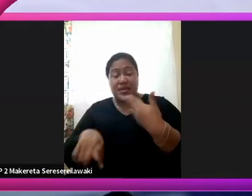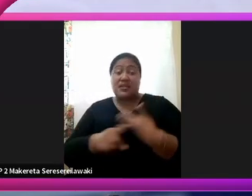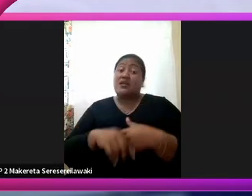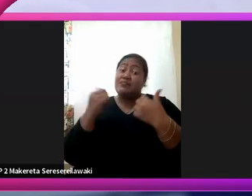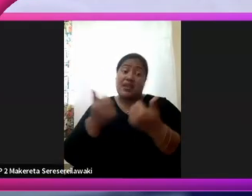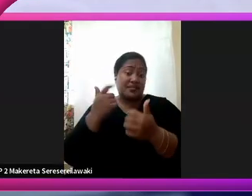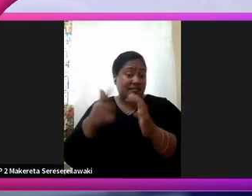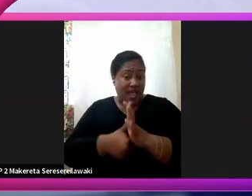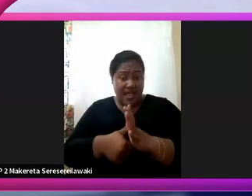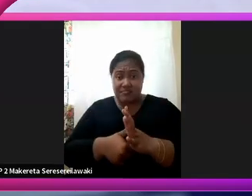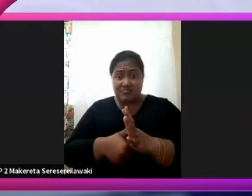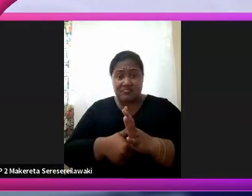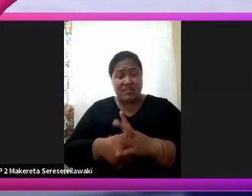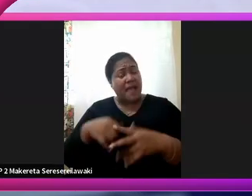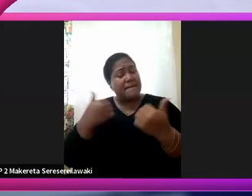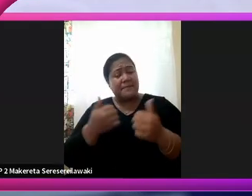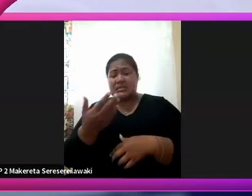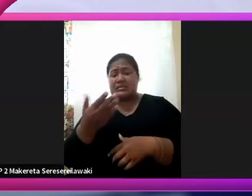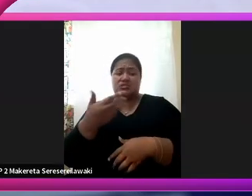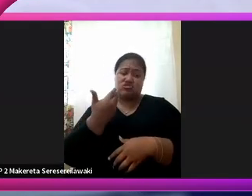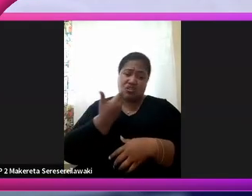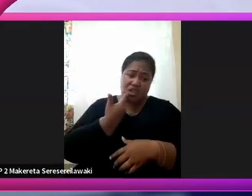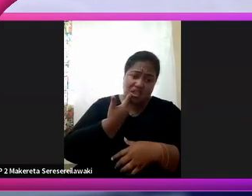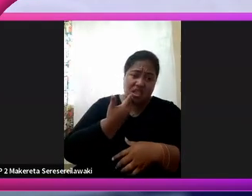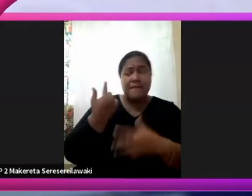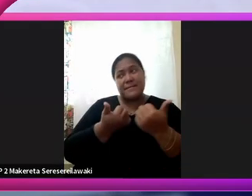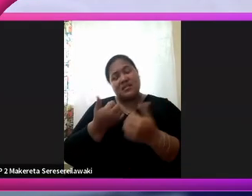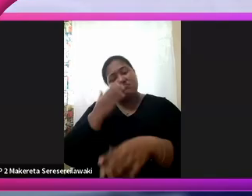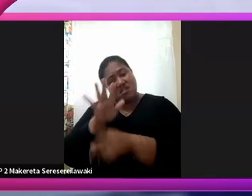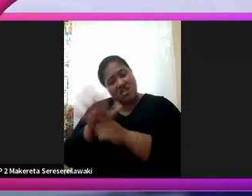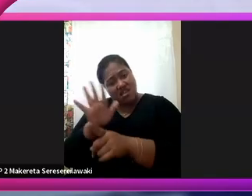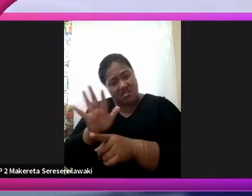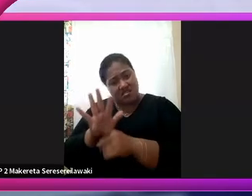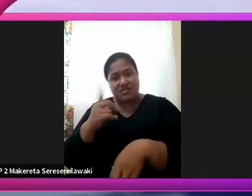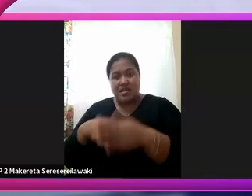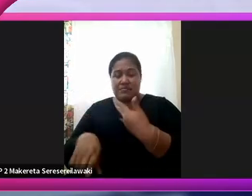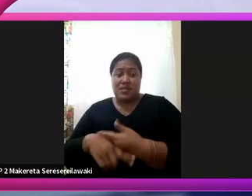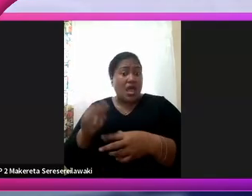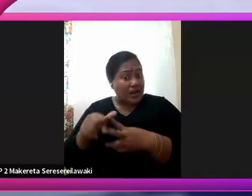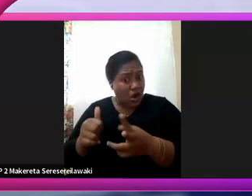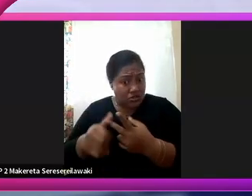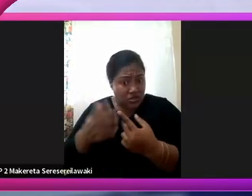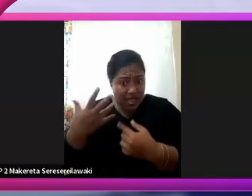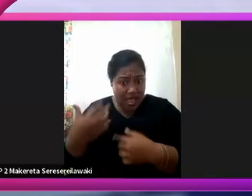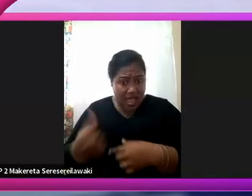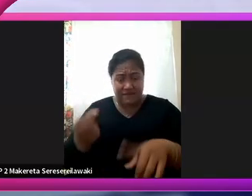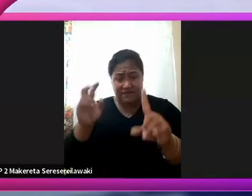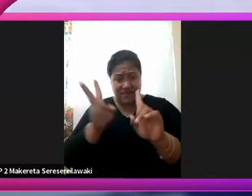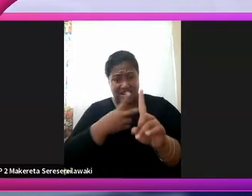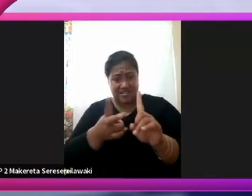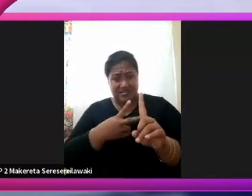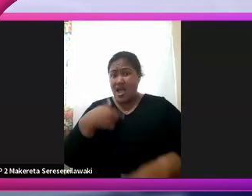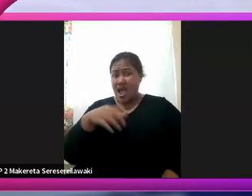up, a lot of pretending, a lot of shame, a lot of blame, even go to the violence. I witnessed so many women